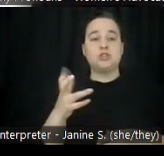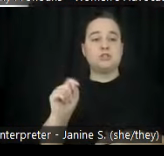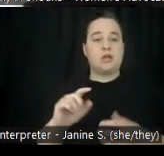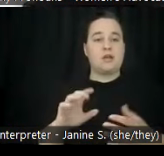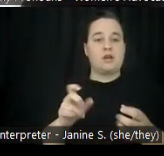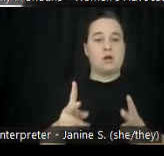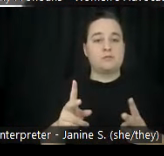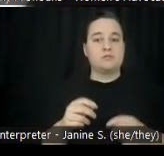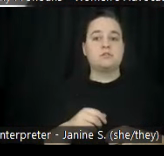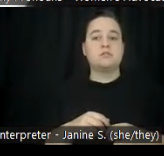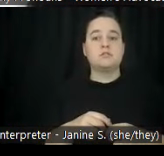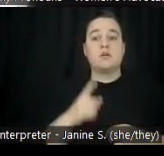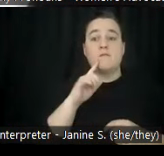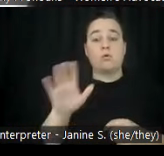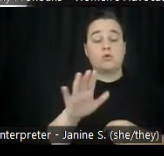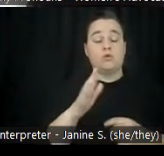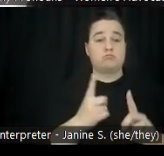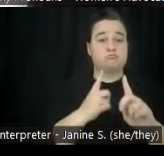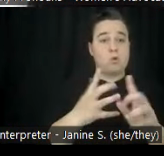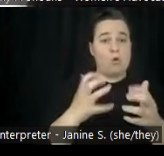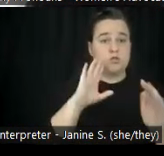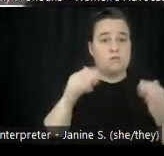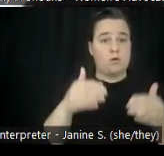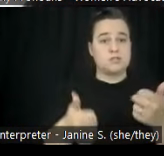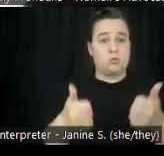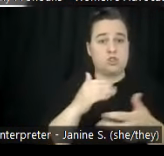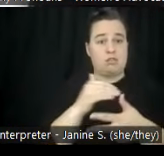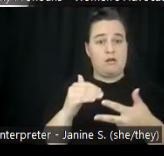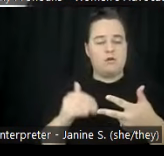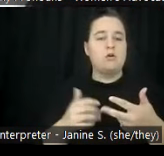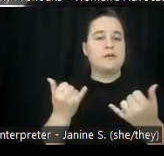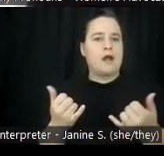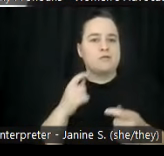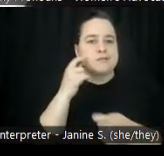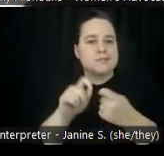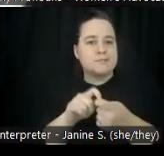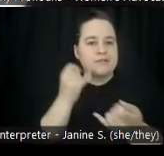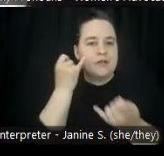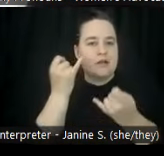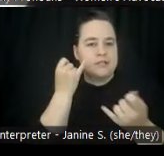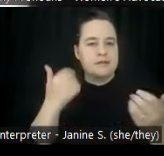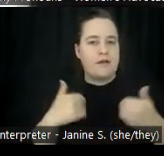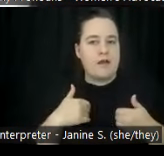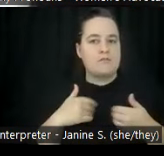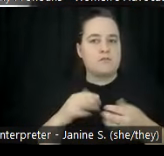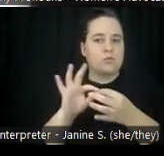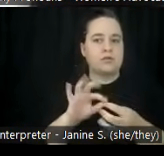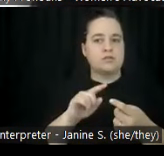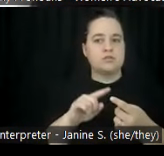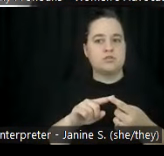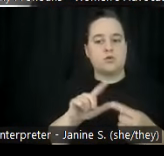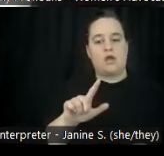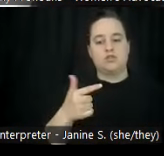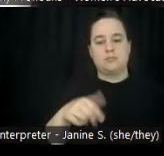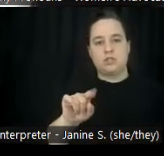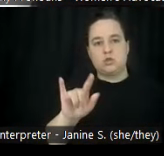of prevention that you want to focus on. What specific ideas do you have that center the LGBTQIA+